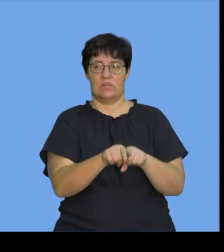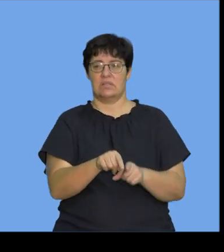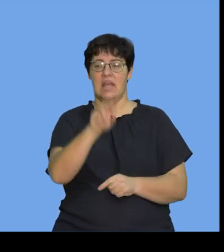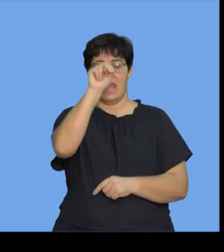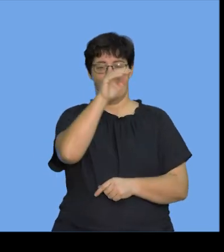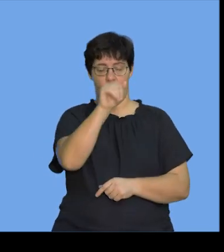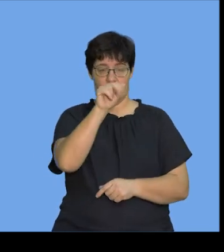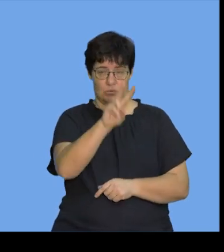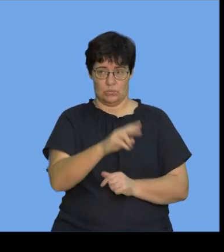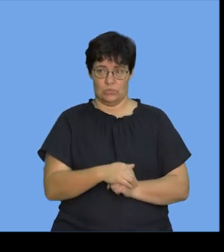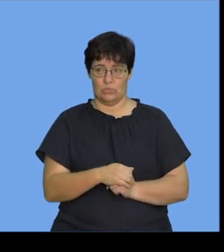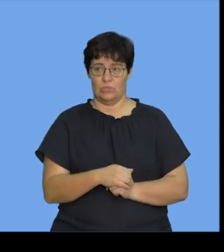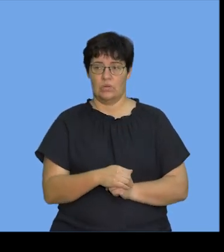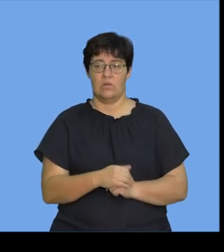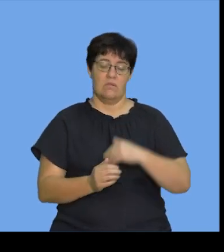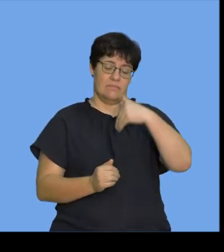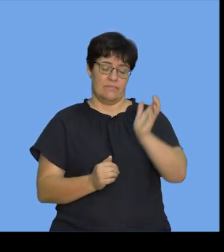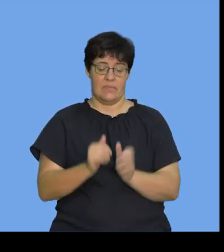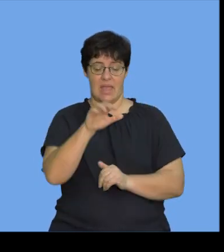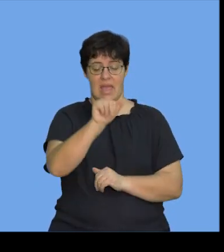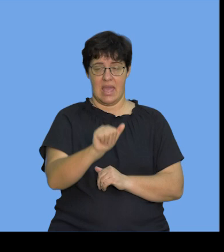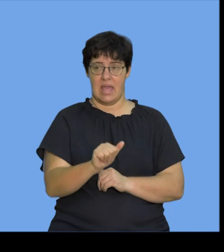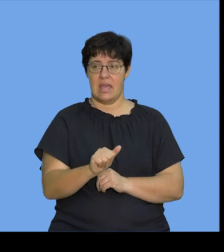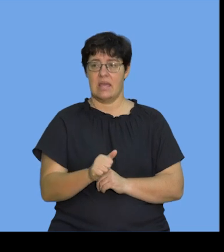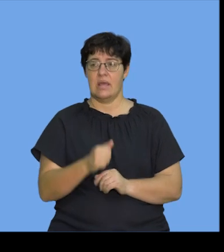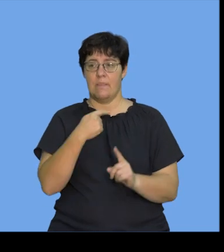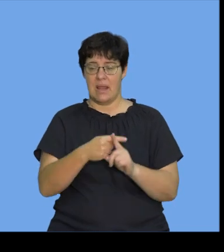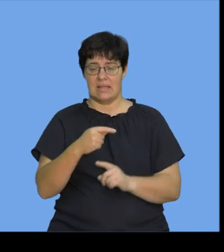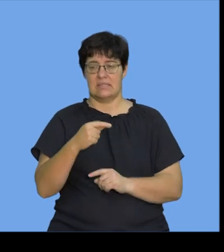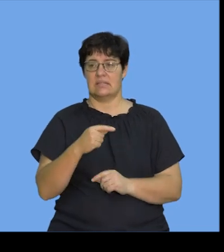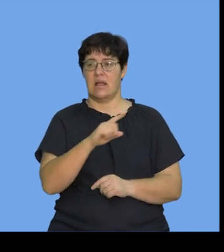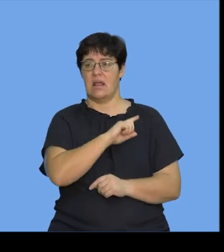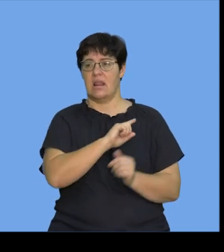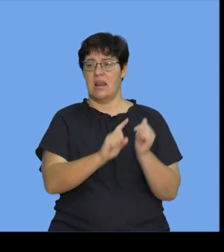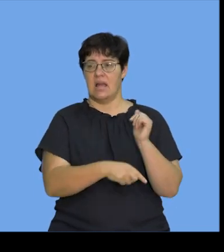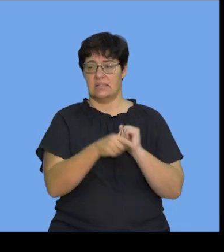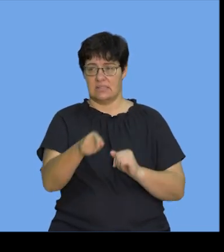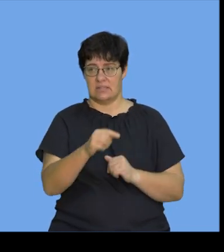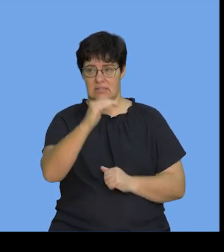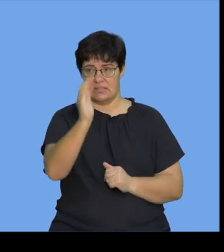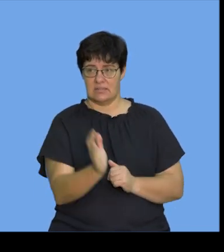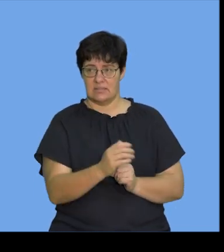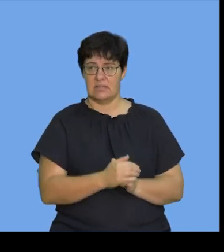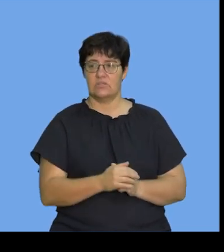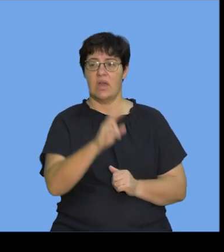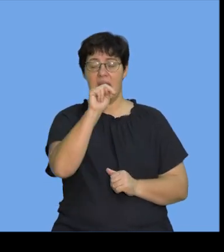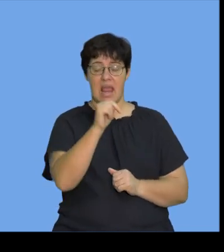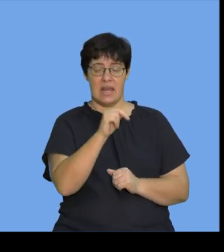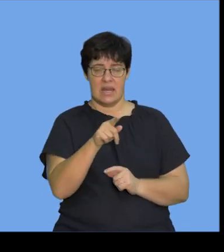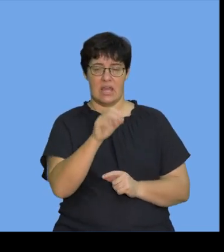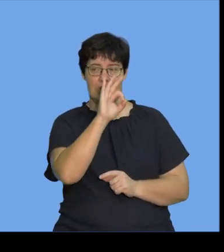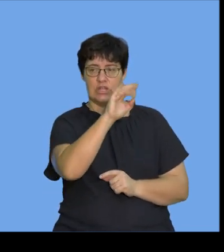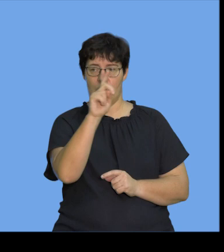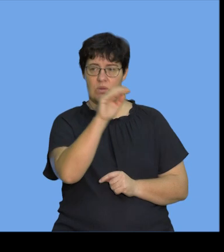over 2 into a plus my last term, right? The n value is 31